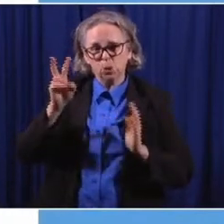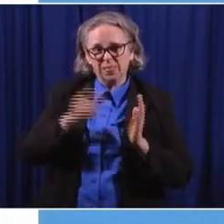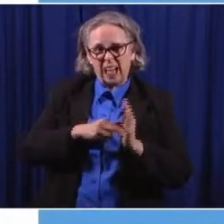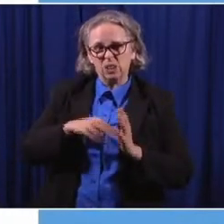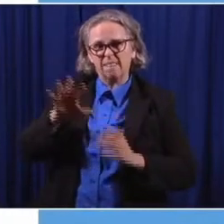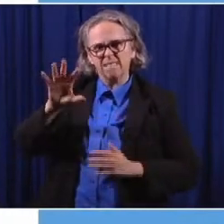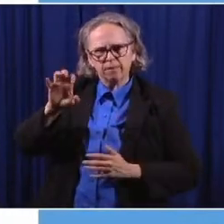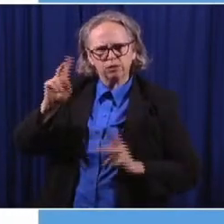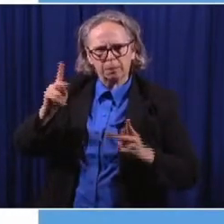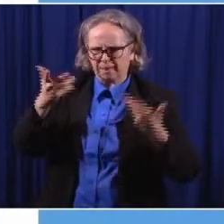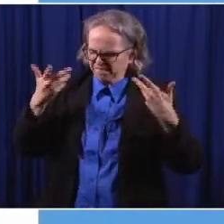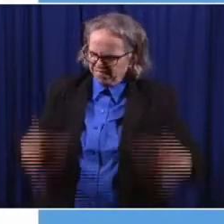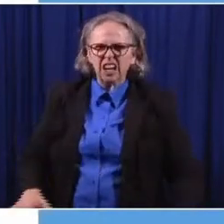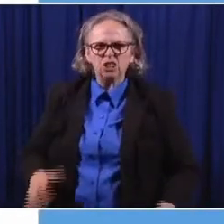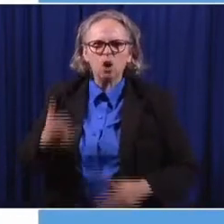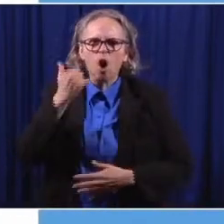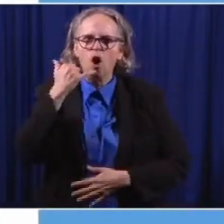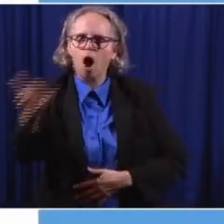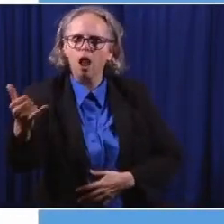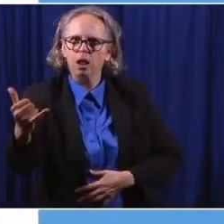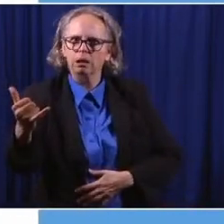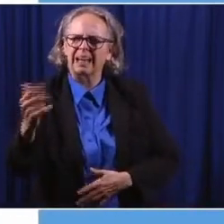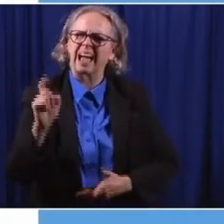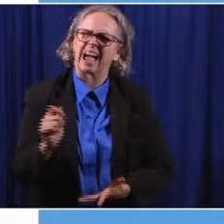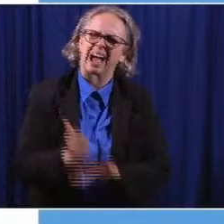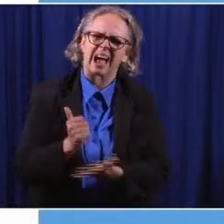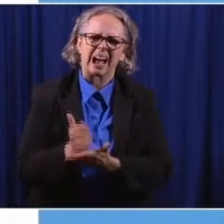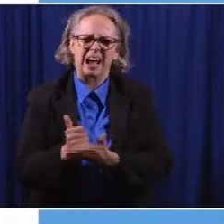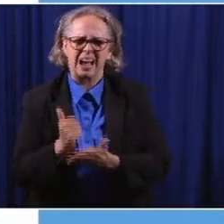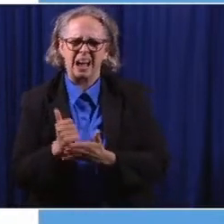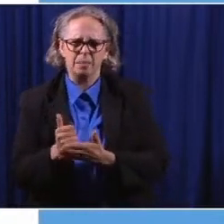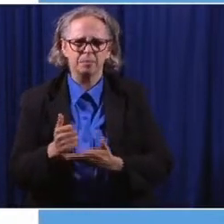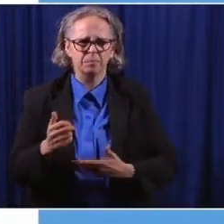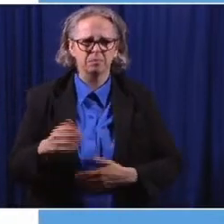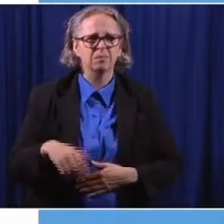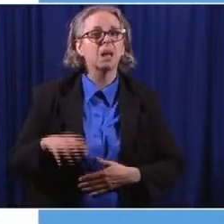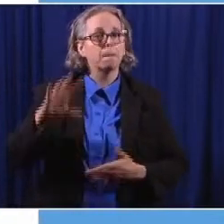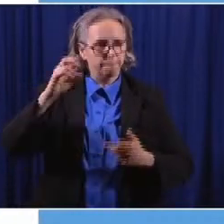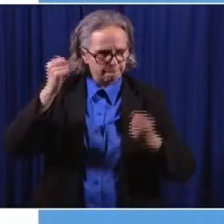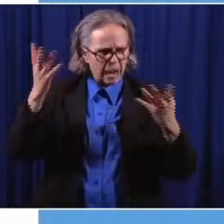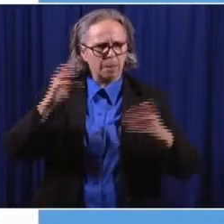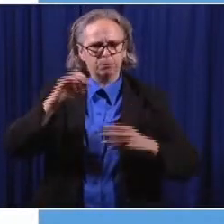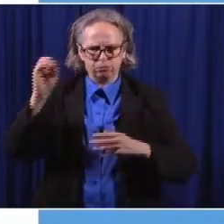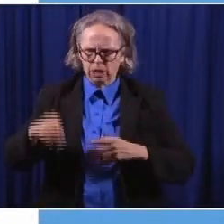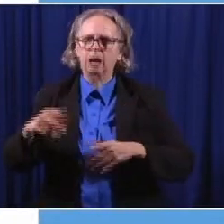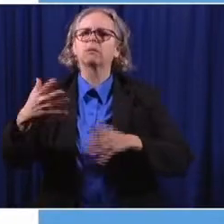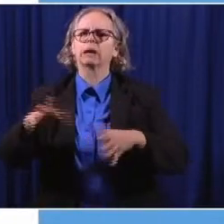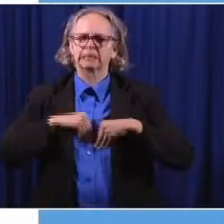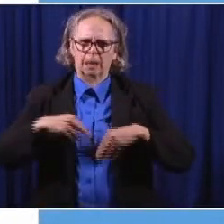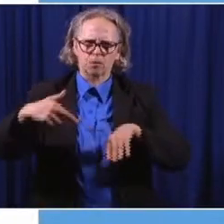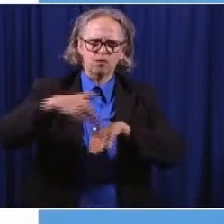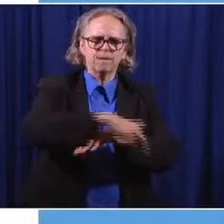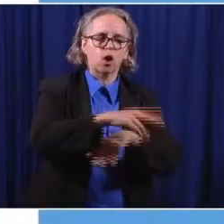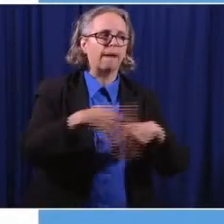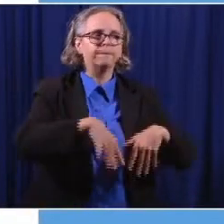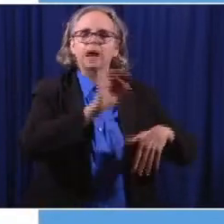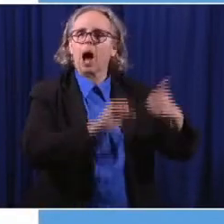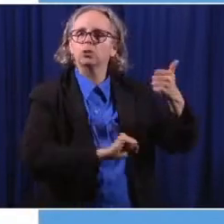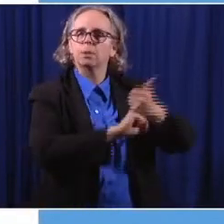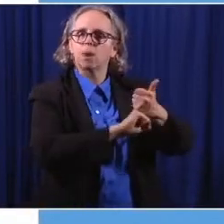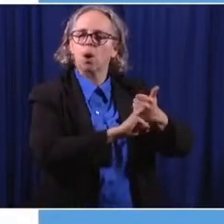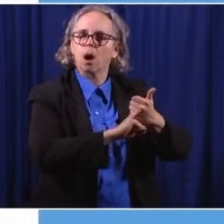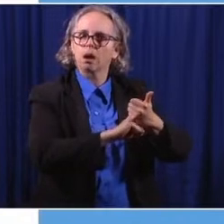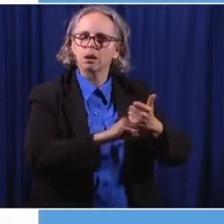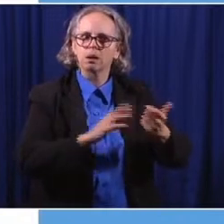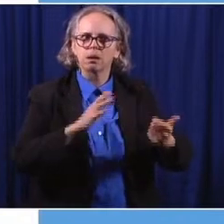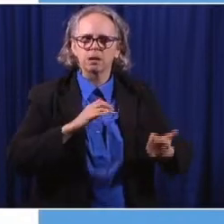line. About 50% of them have gotten information or referral to support in their local communities. About 30% of them have